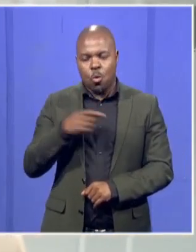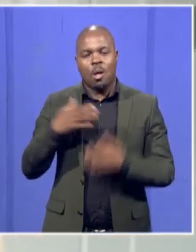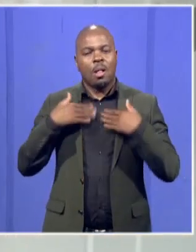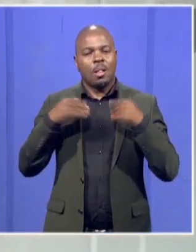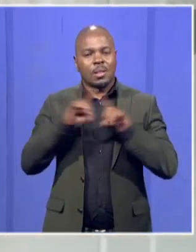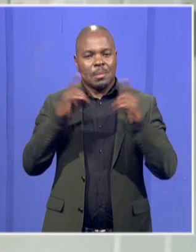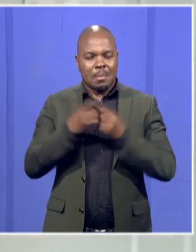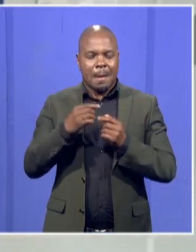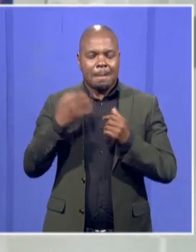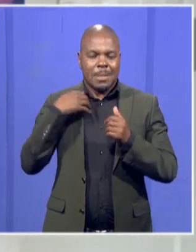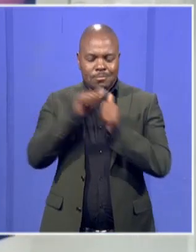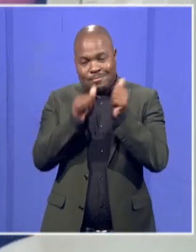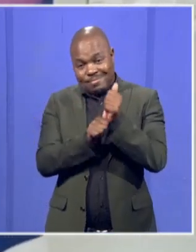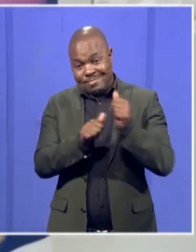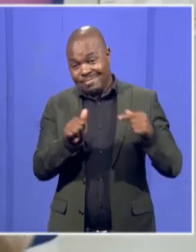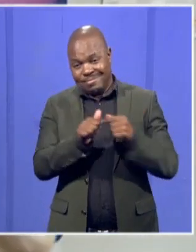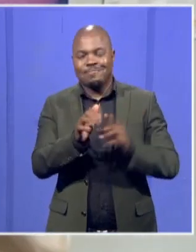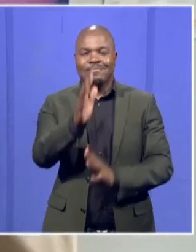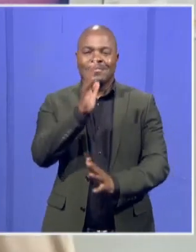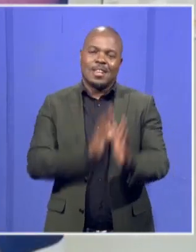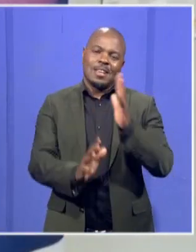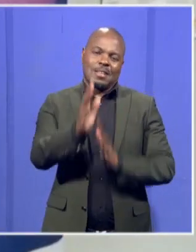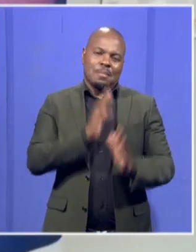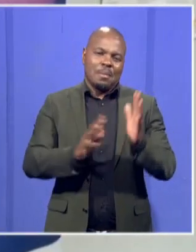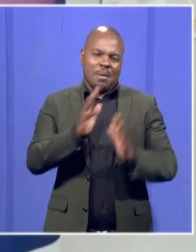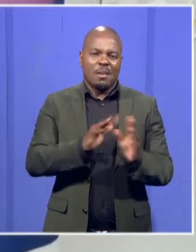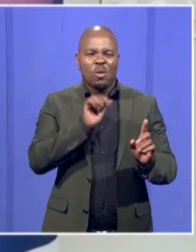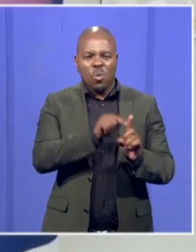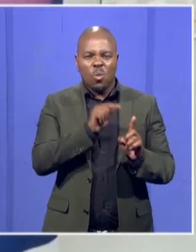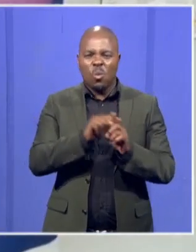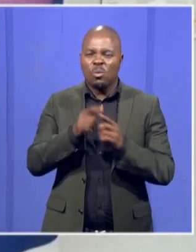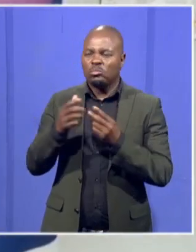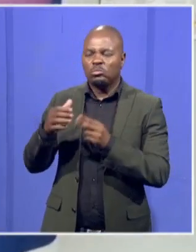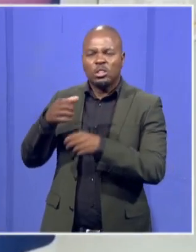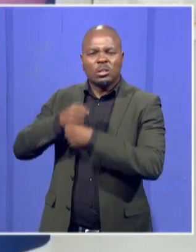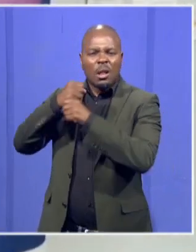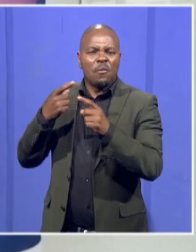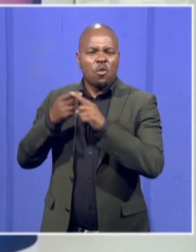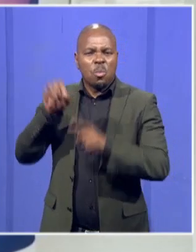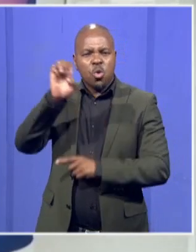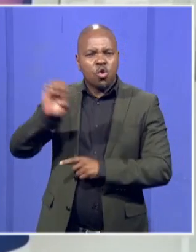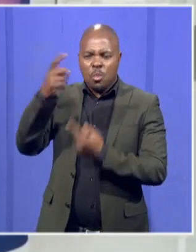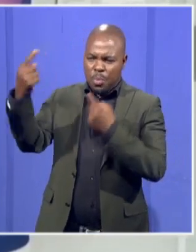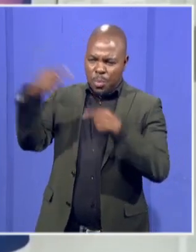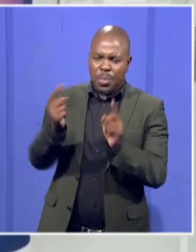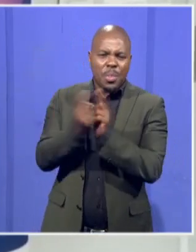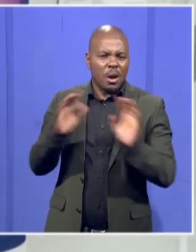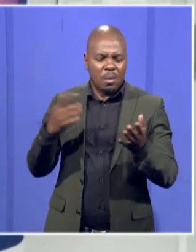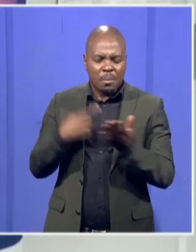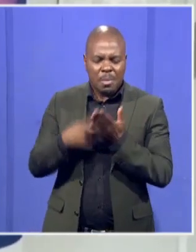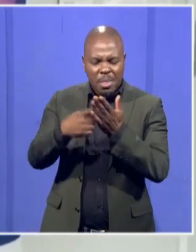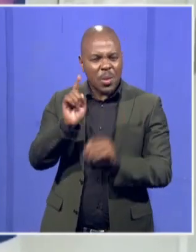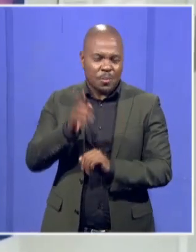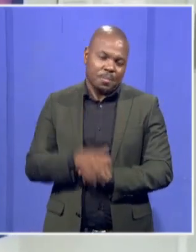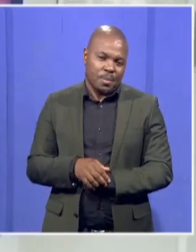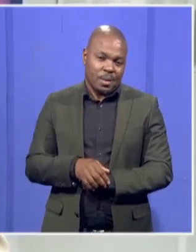South Africa, just explaining to us about his meeting with the delegation from Europe. What came out of this meeting was the